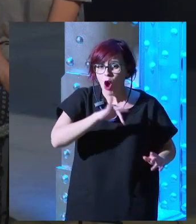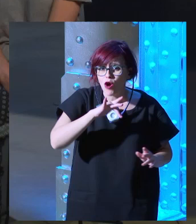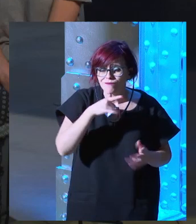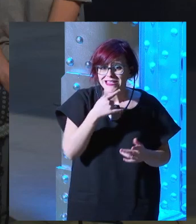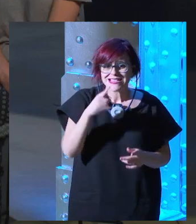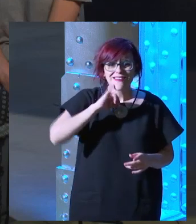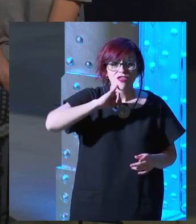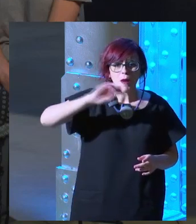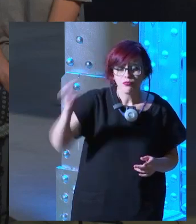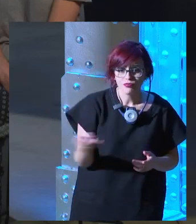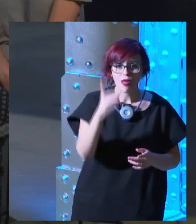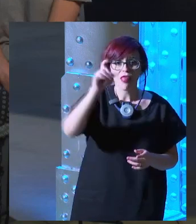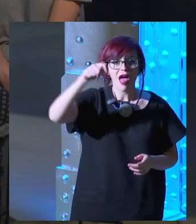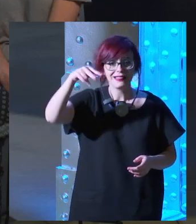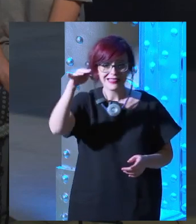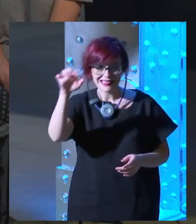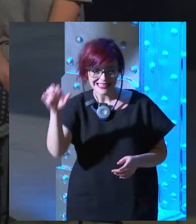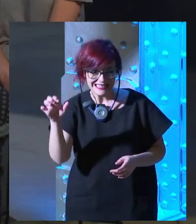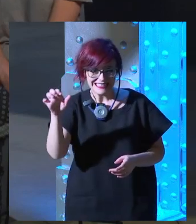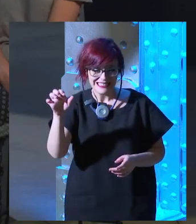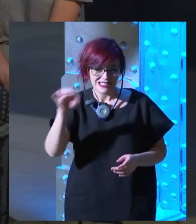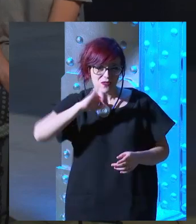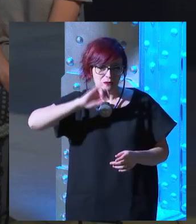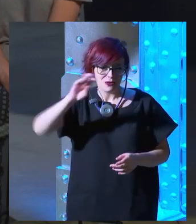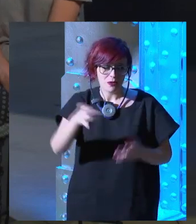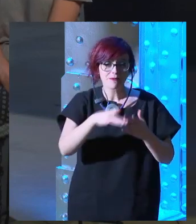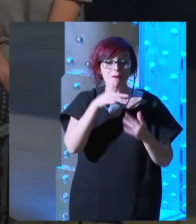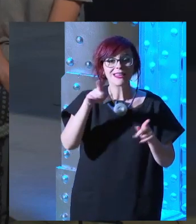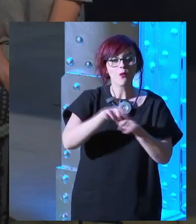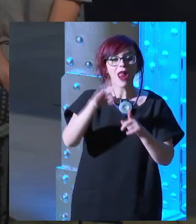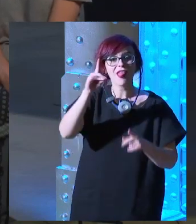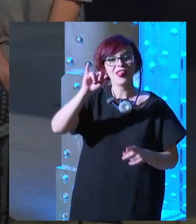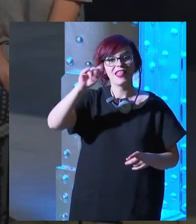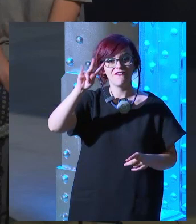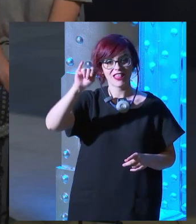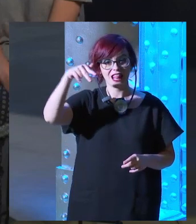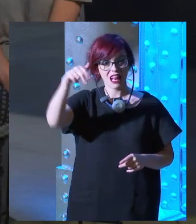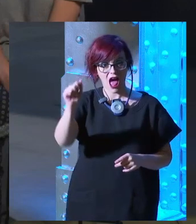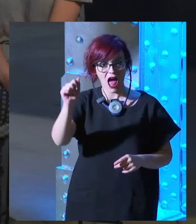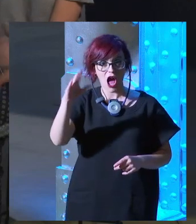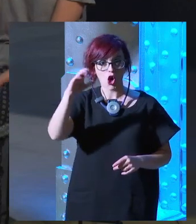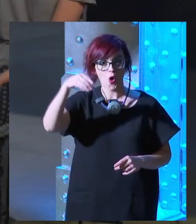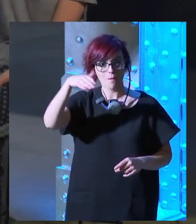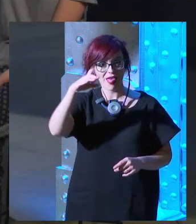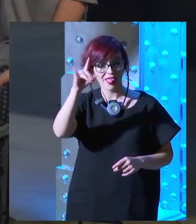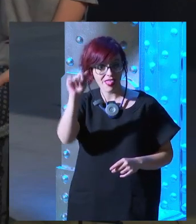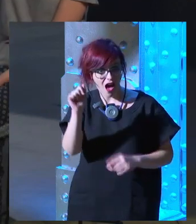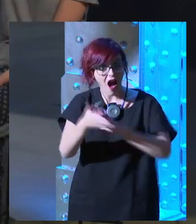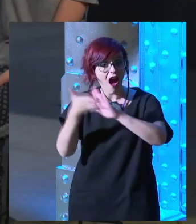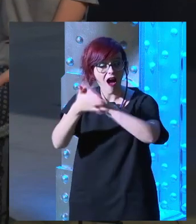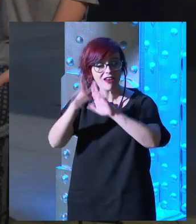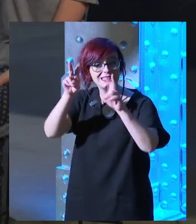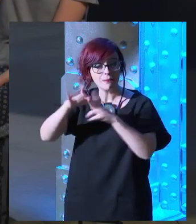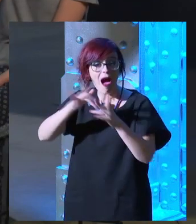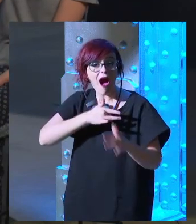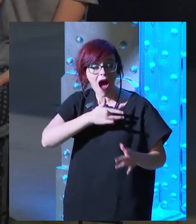Dante writing in the Paradiso at the end of the Divine Comedy, talking about love that moves